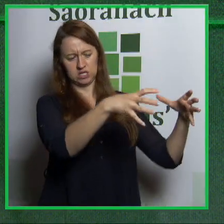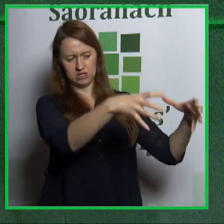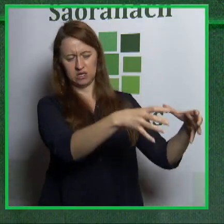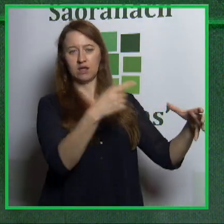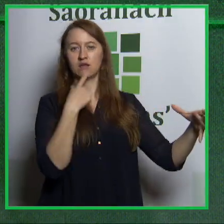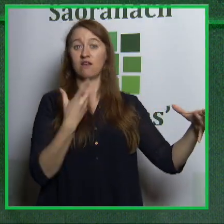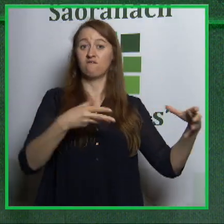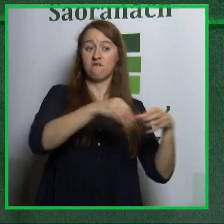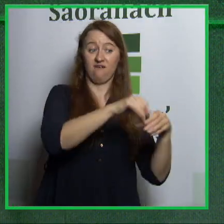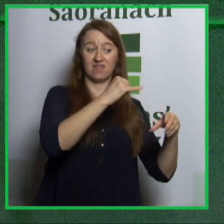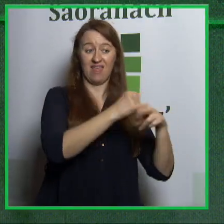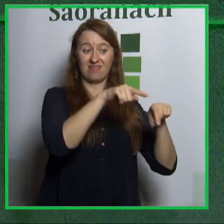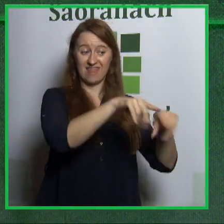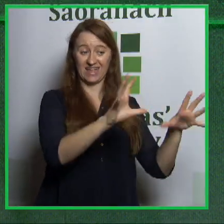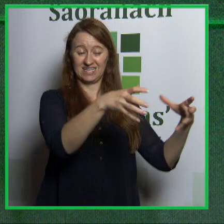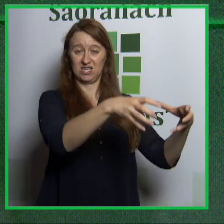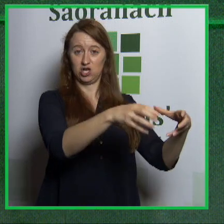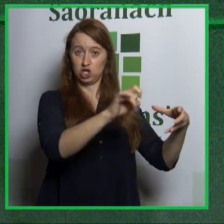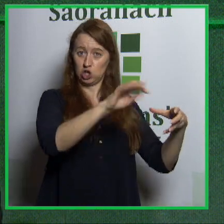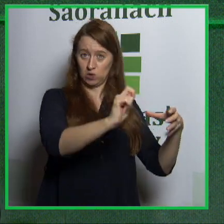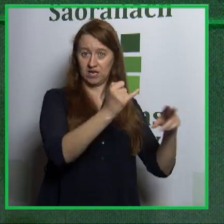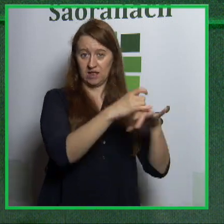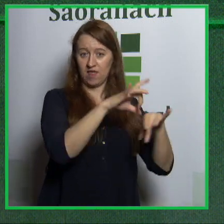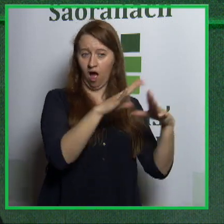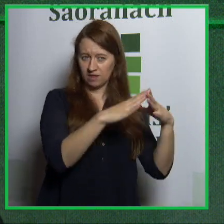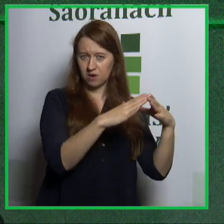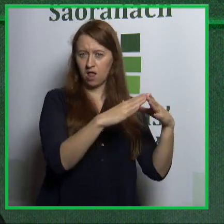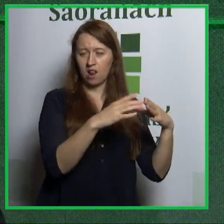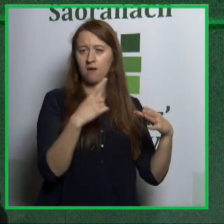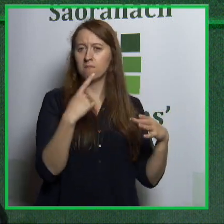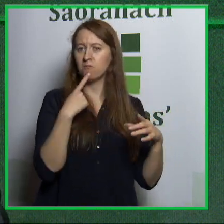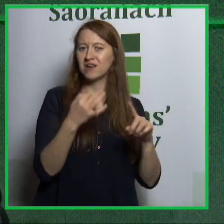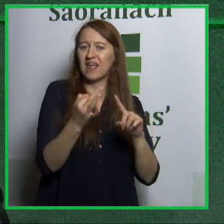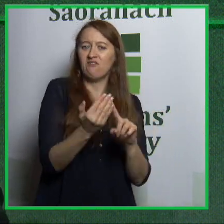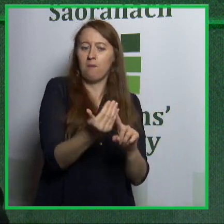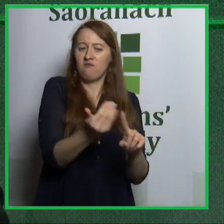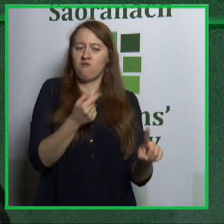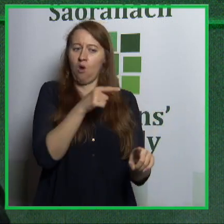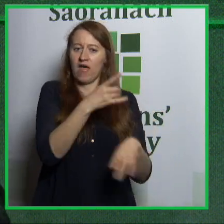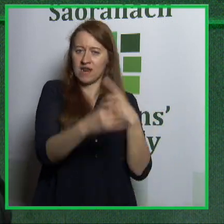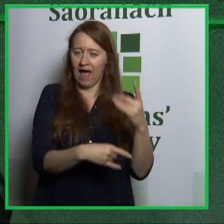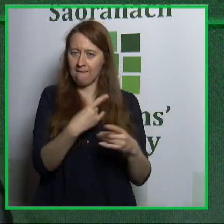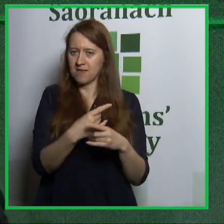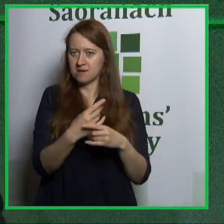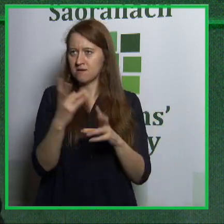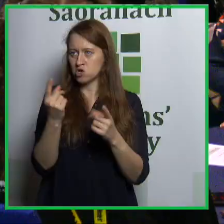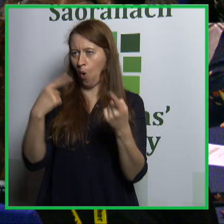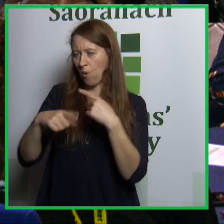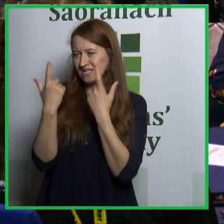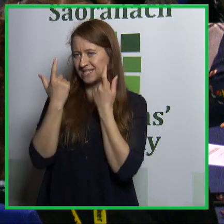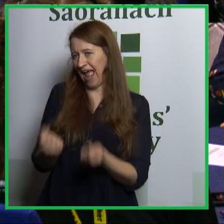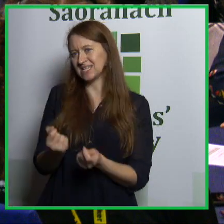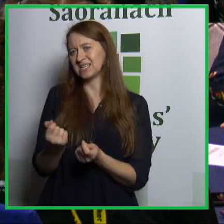introduced to somebody, if somebody got to sit down with the counsellor who had the power to look at their file and go, well, okay, here's what you need. Here's the name